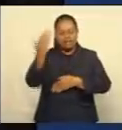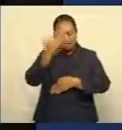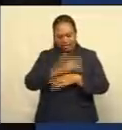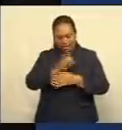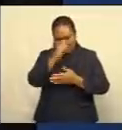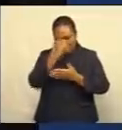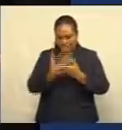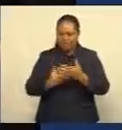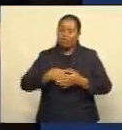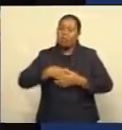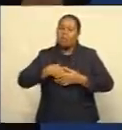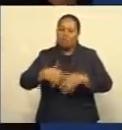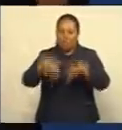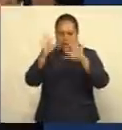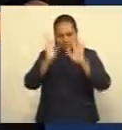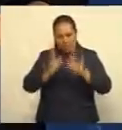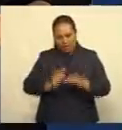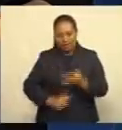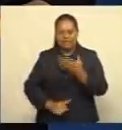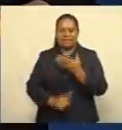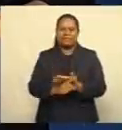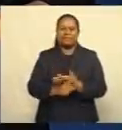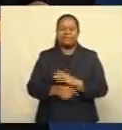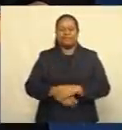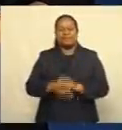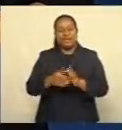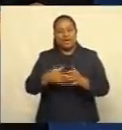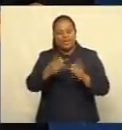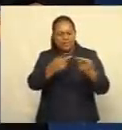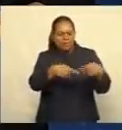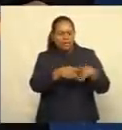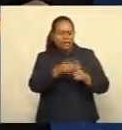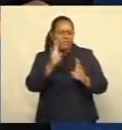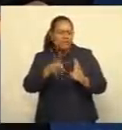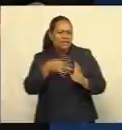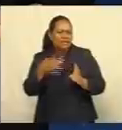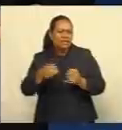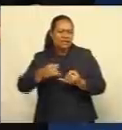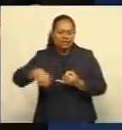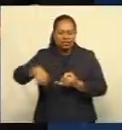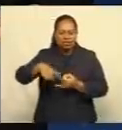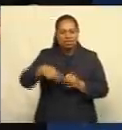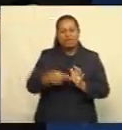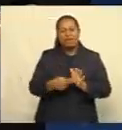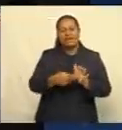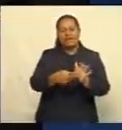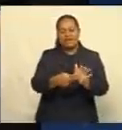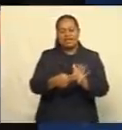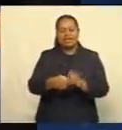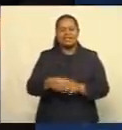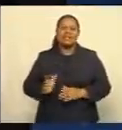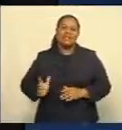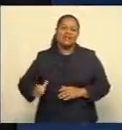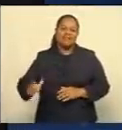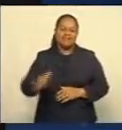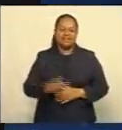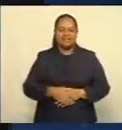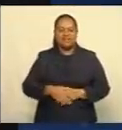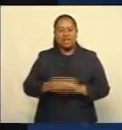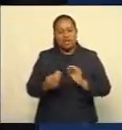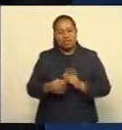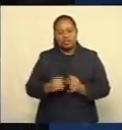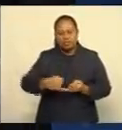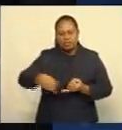experience more showers. The places we will be checking out today is Suva, Nandi and Lambasa. Suva had a bit